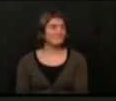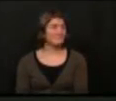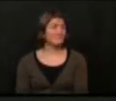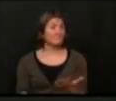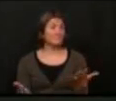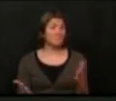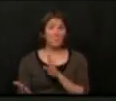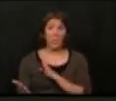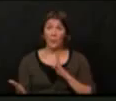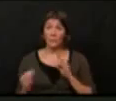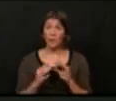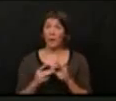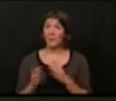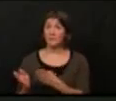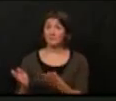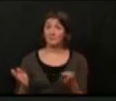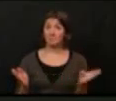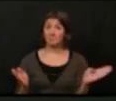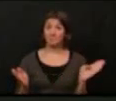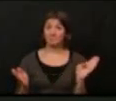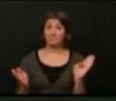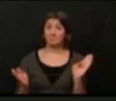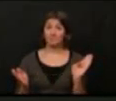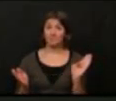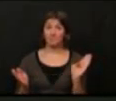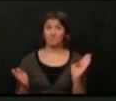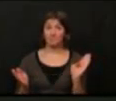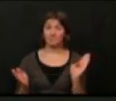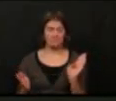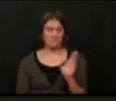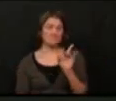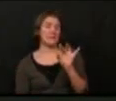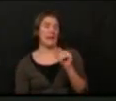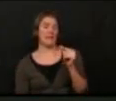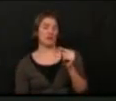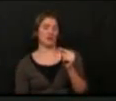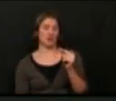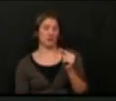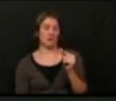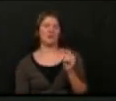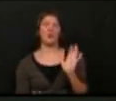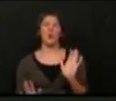Anybody else on the board want to speak to this at this point? In terms of process,